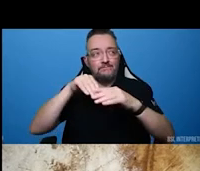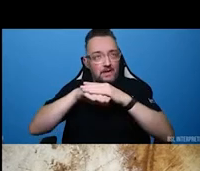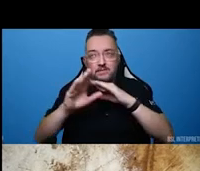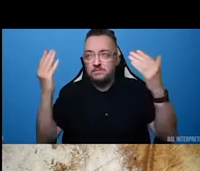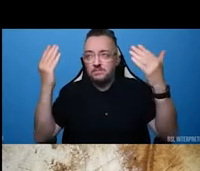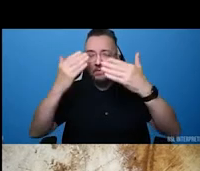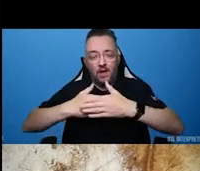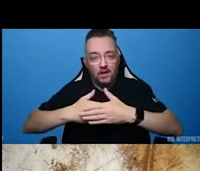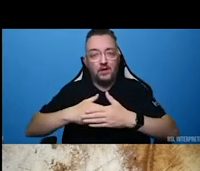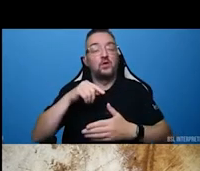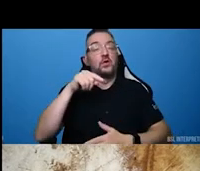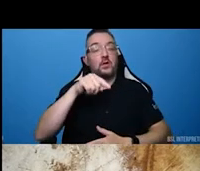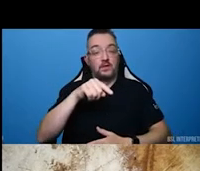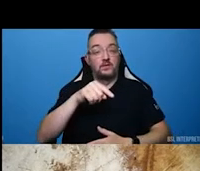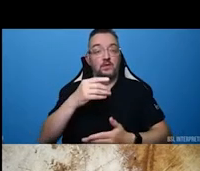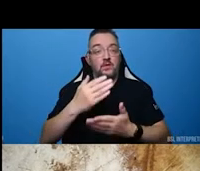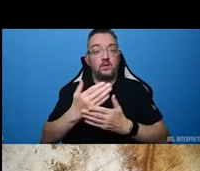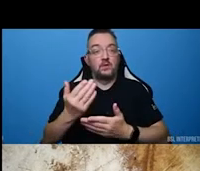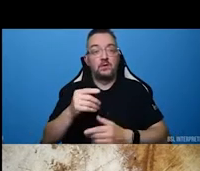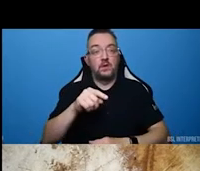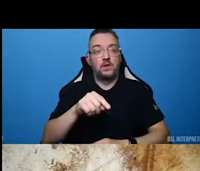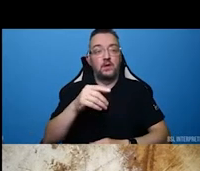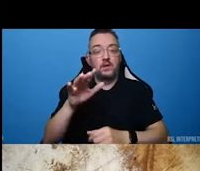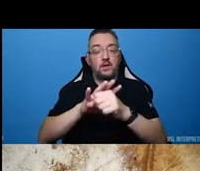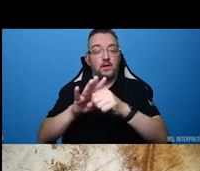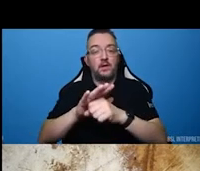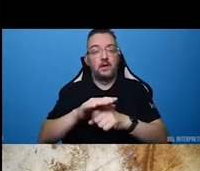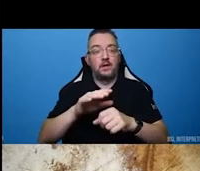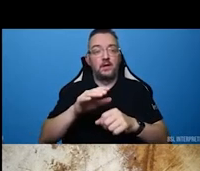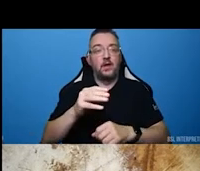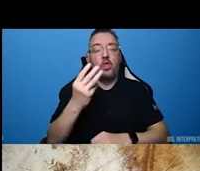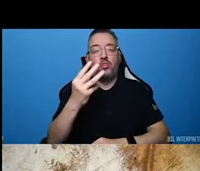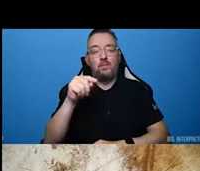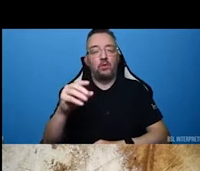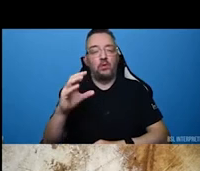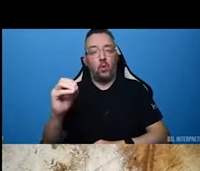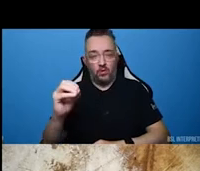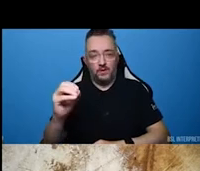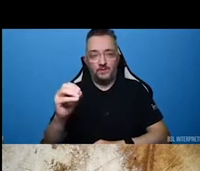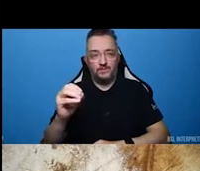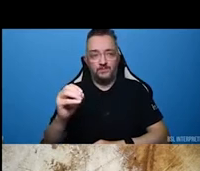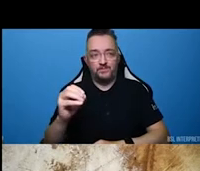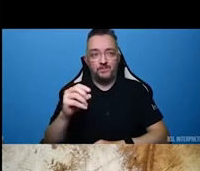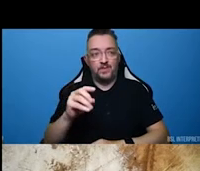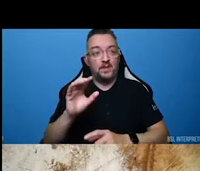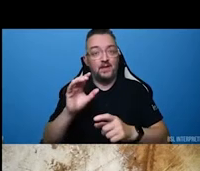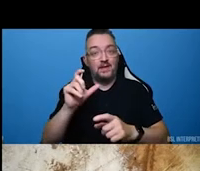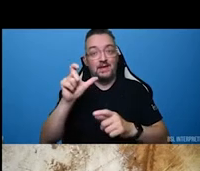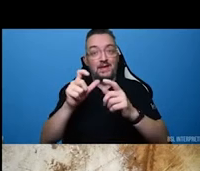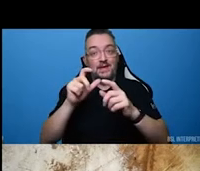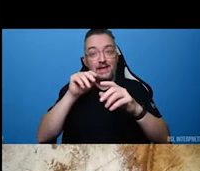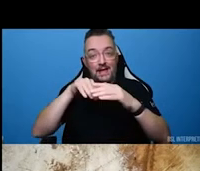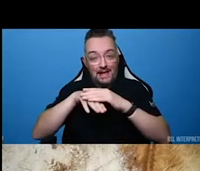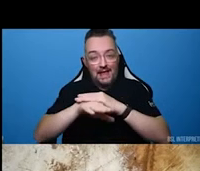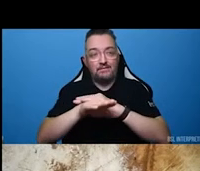for the Anthropocene 4.0, which is not 3.0, which was caves that we looked at in